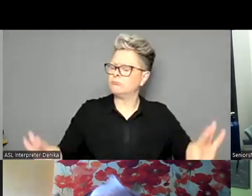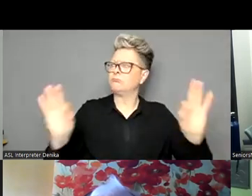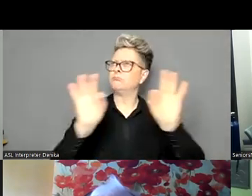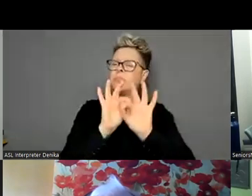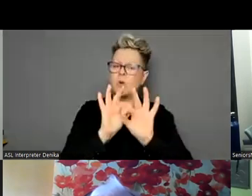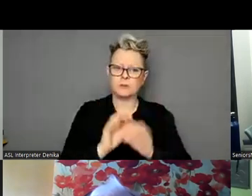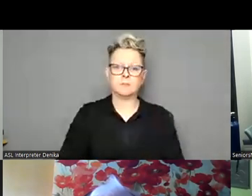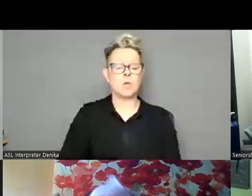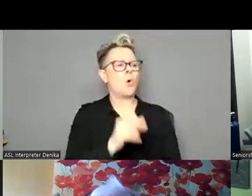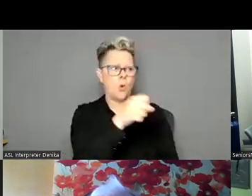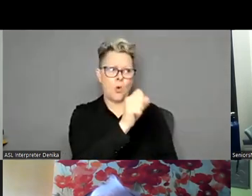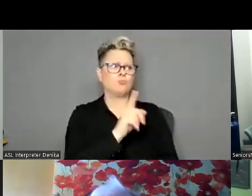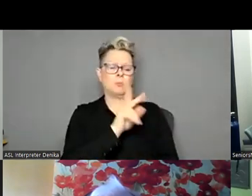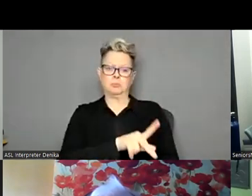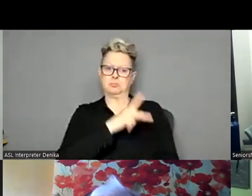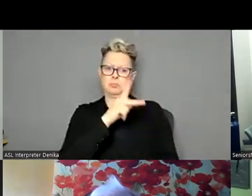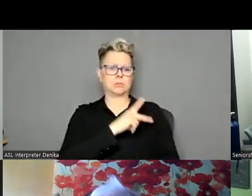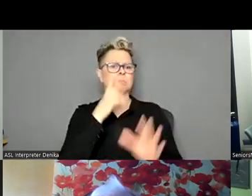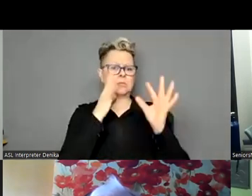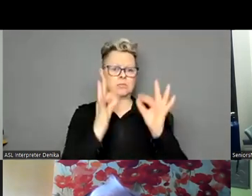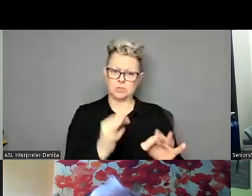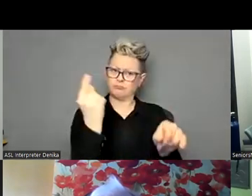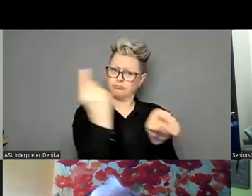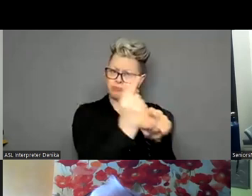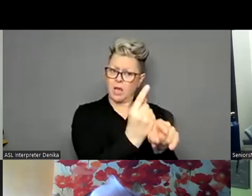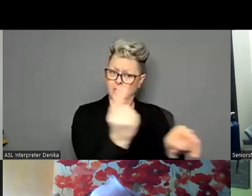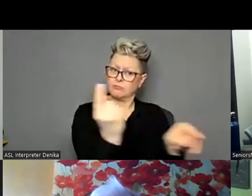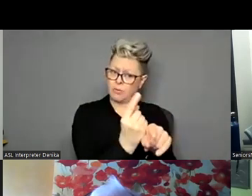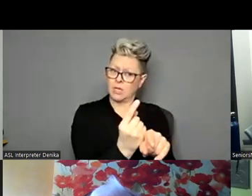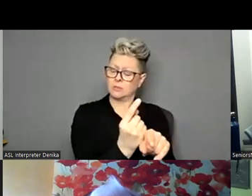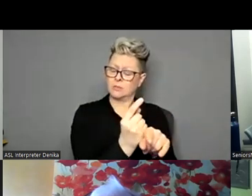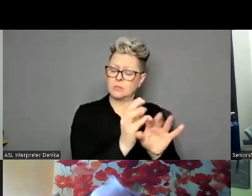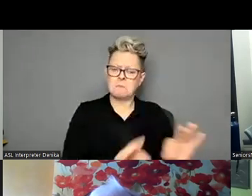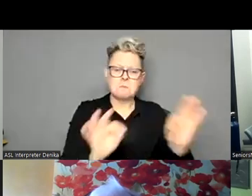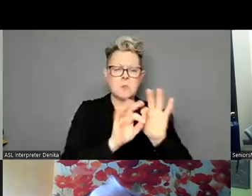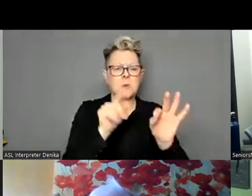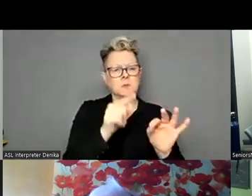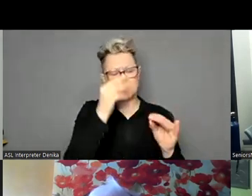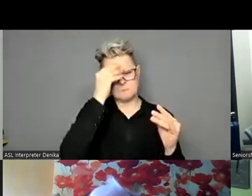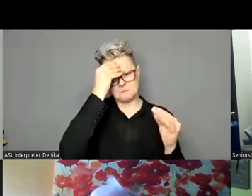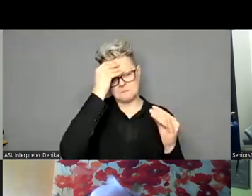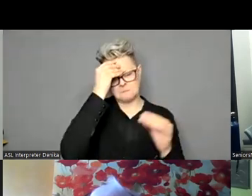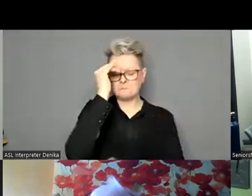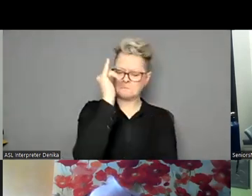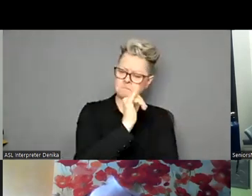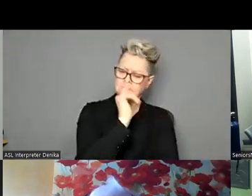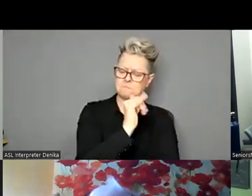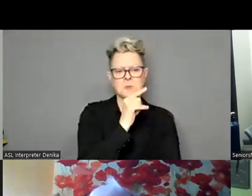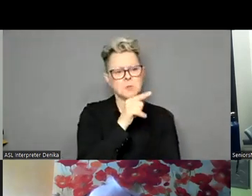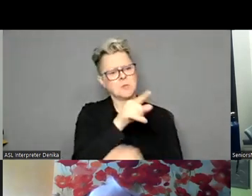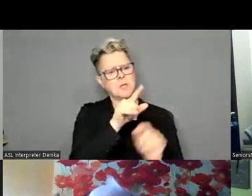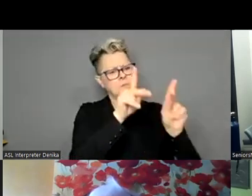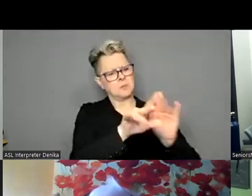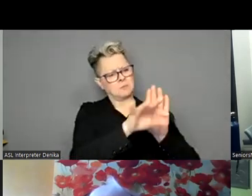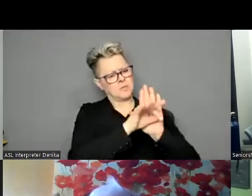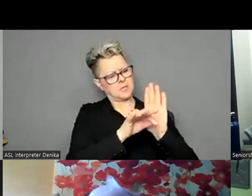very personal decision and important to reflect carefully when you're choosing someone to act for you in